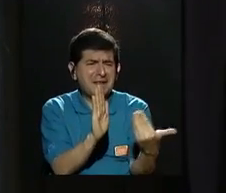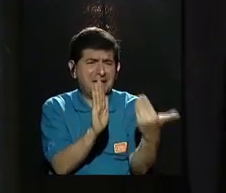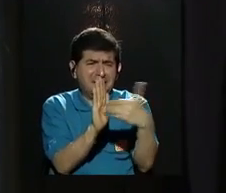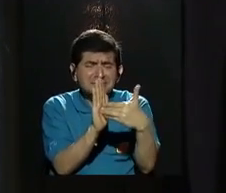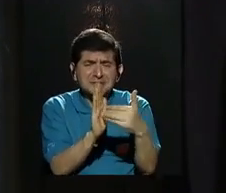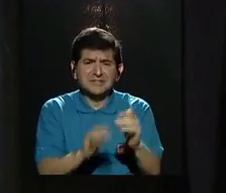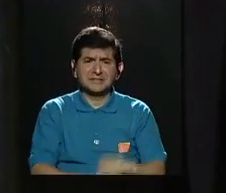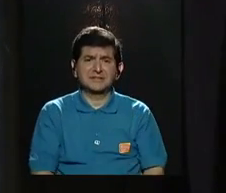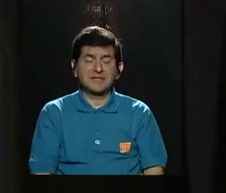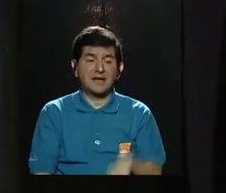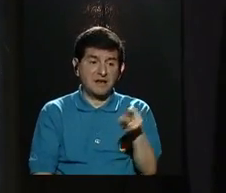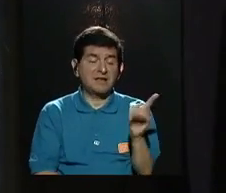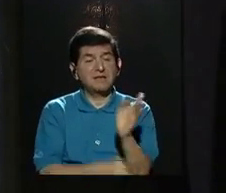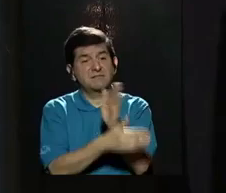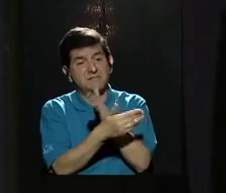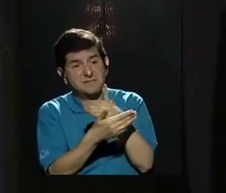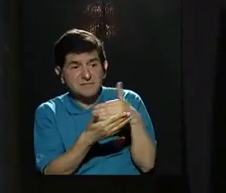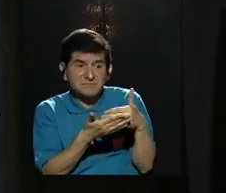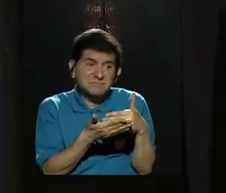This served in part